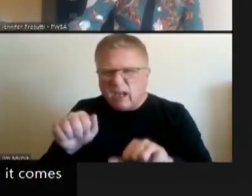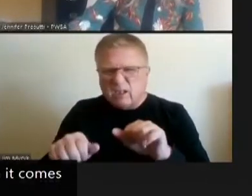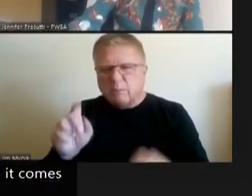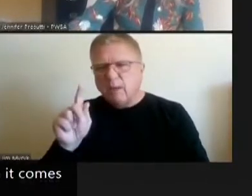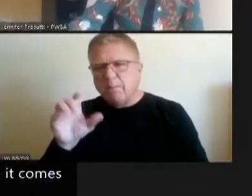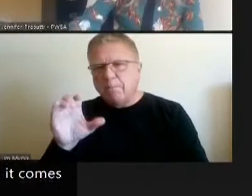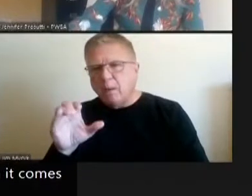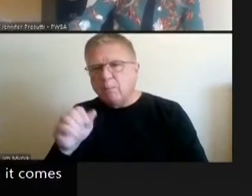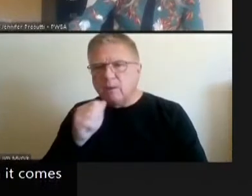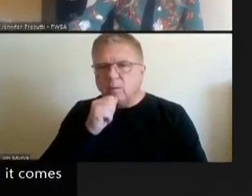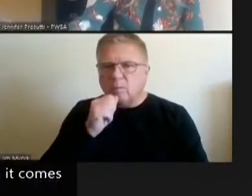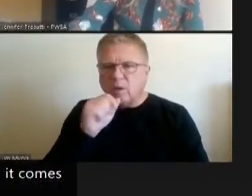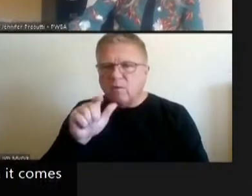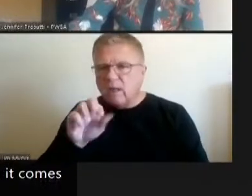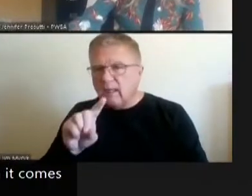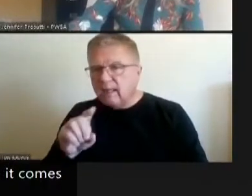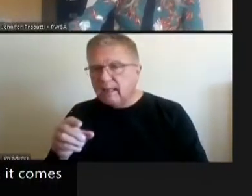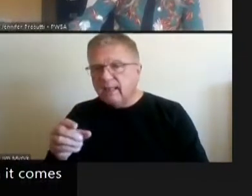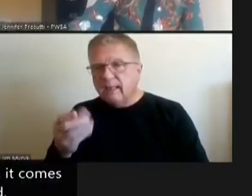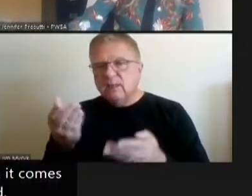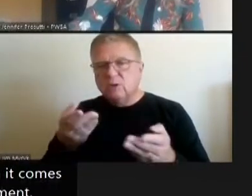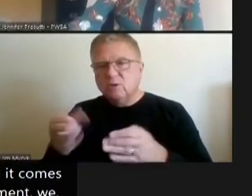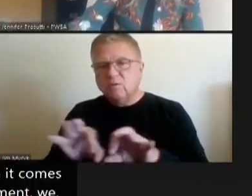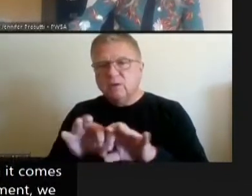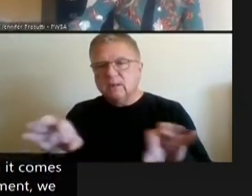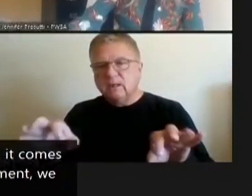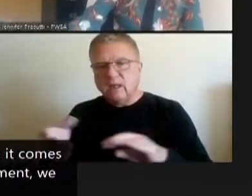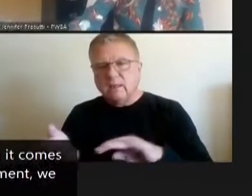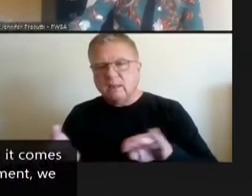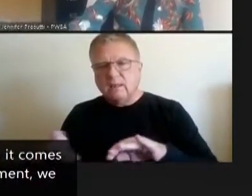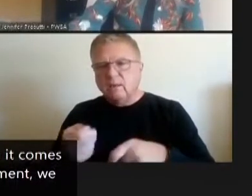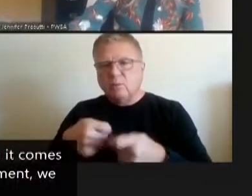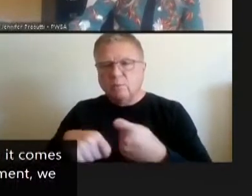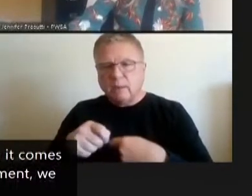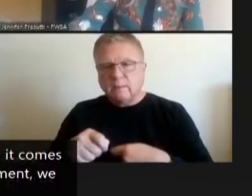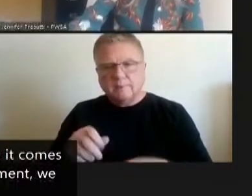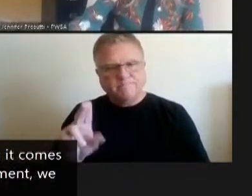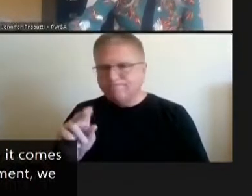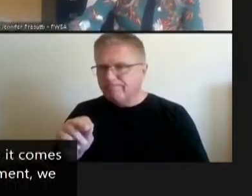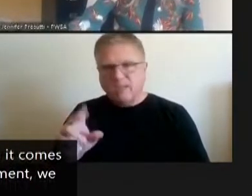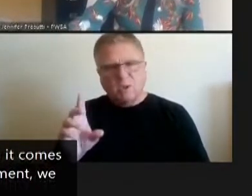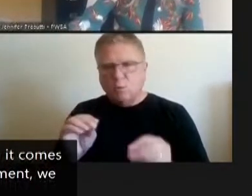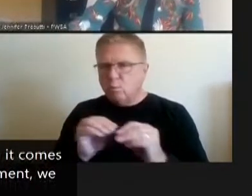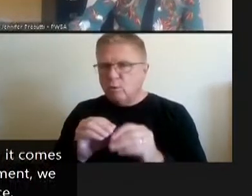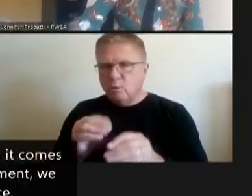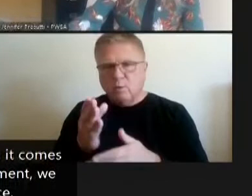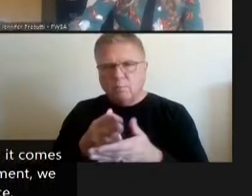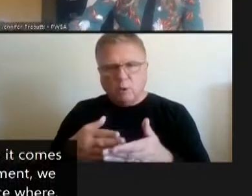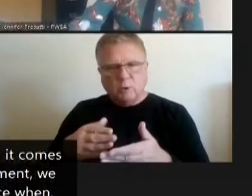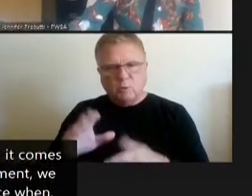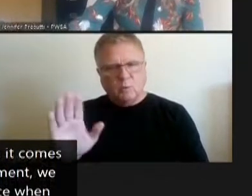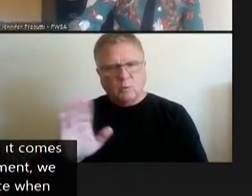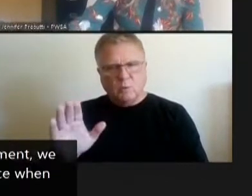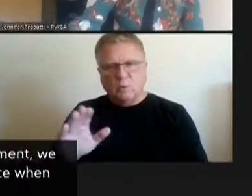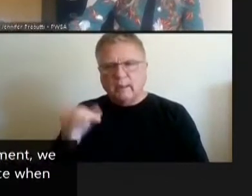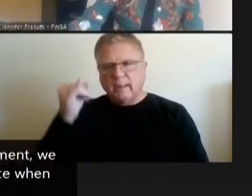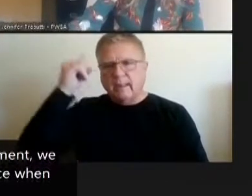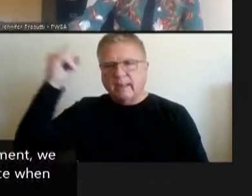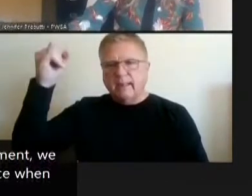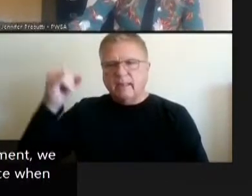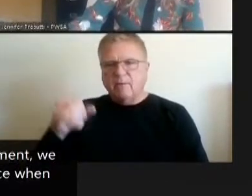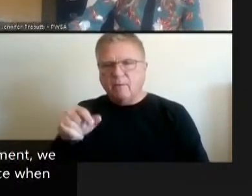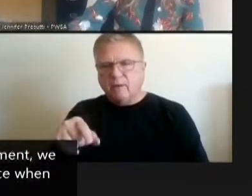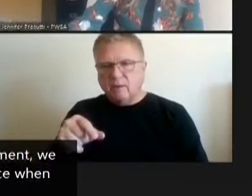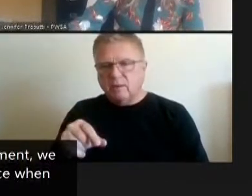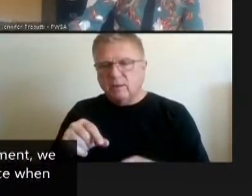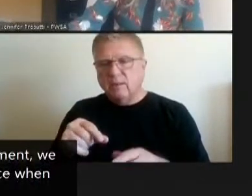and private lead service line replacement, we are not doing partials. And if there's an instance when actually the private property